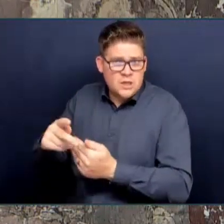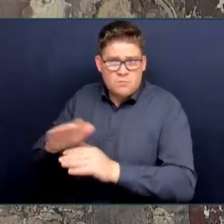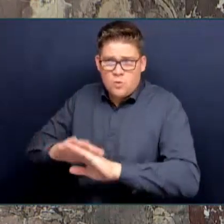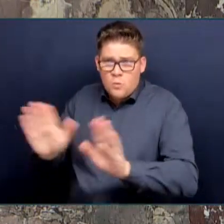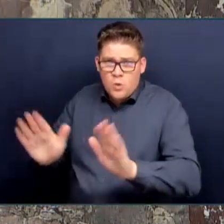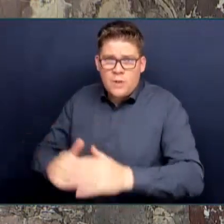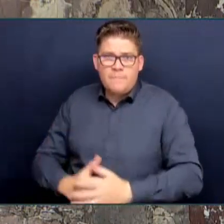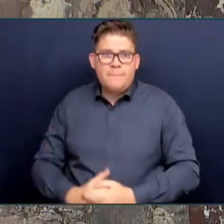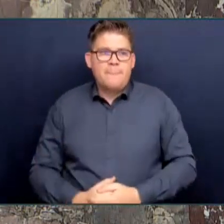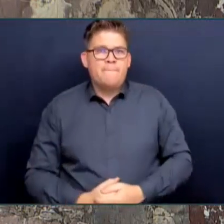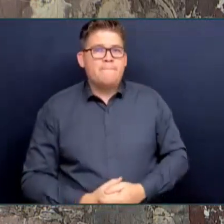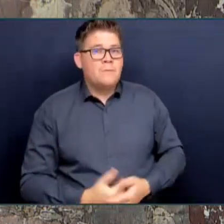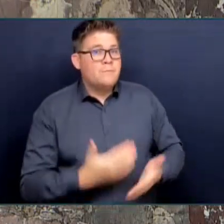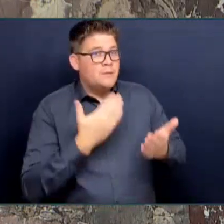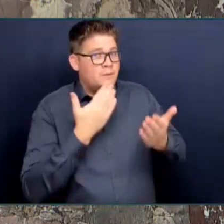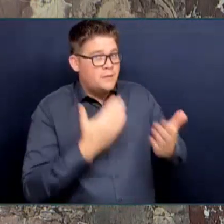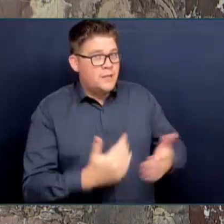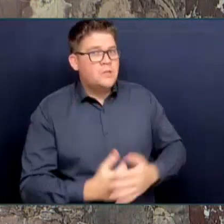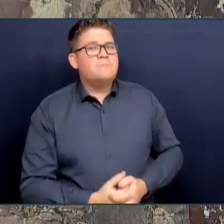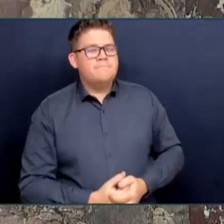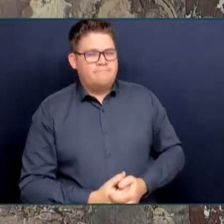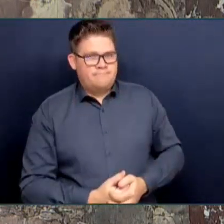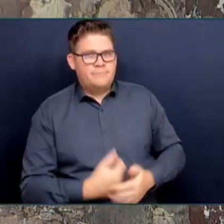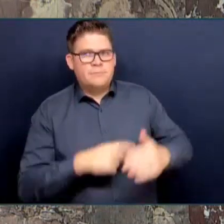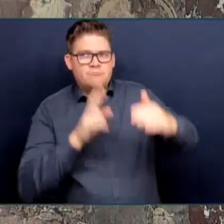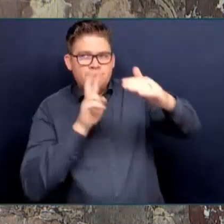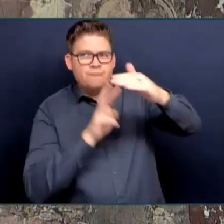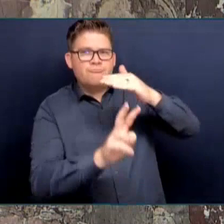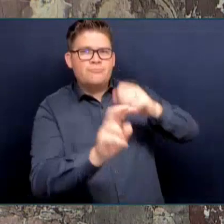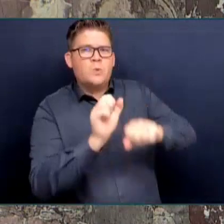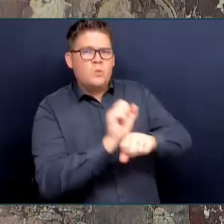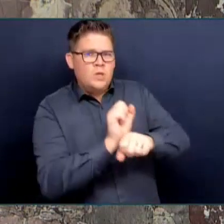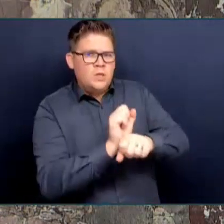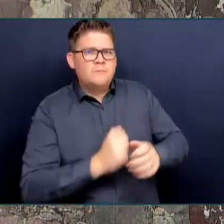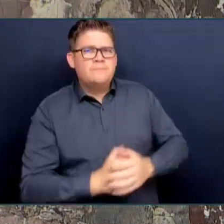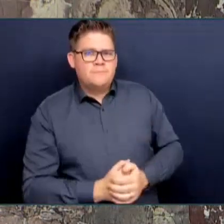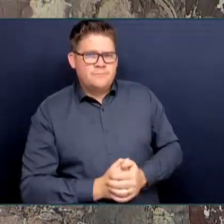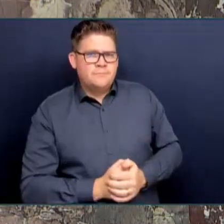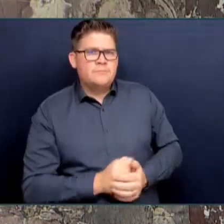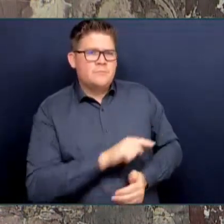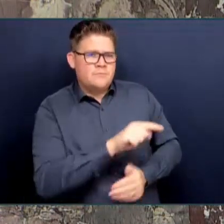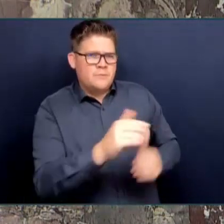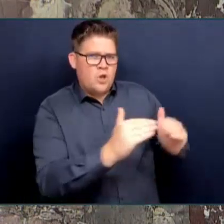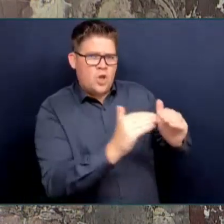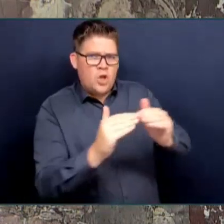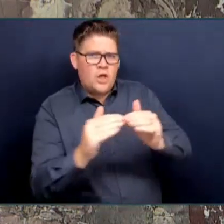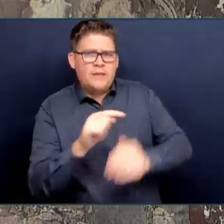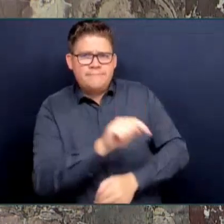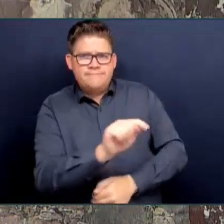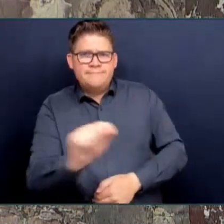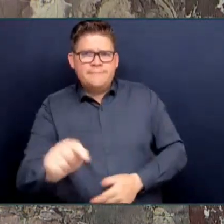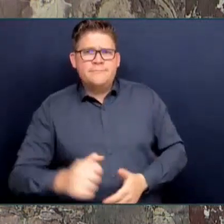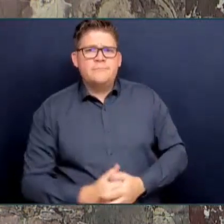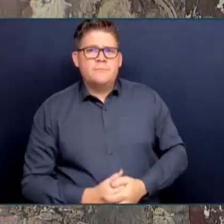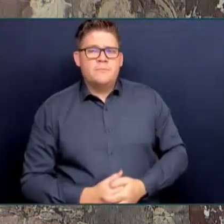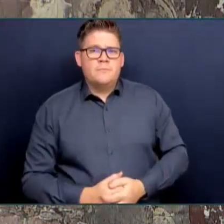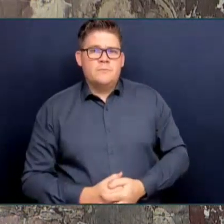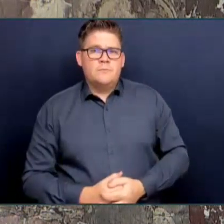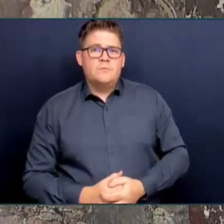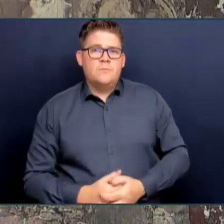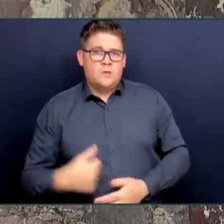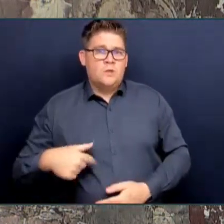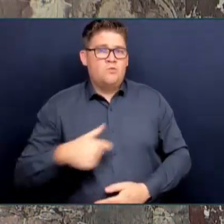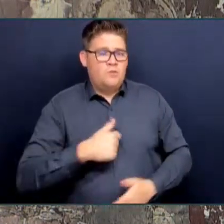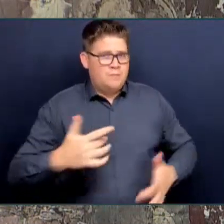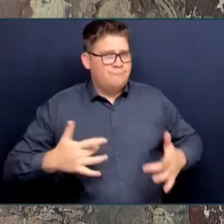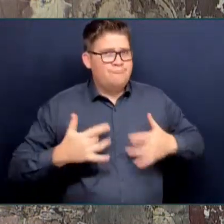place. Like the member, the government has a very serious concern about climate change and BC maintaining our position of